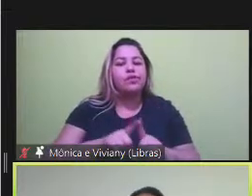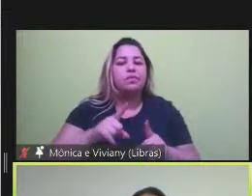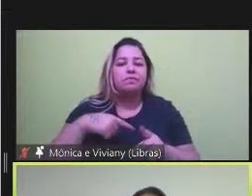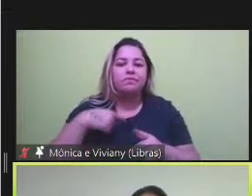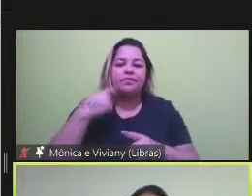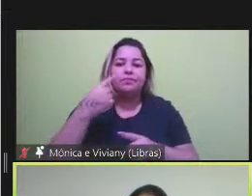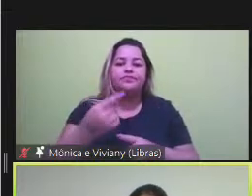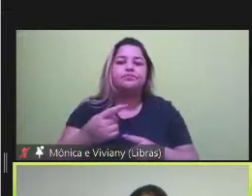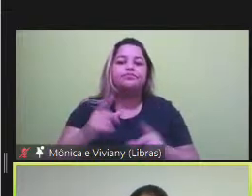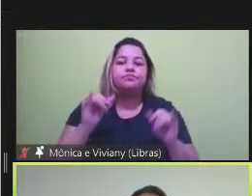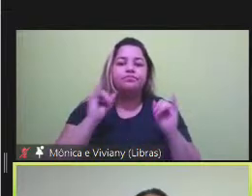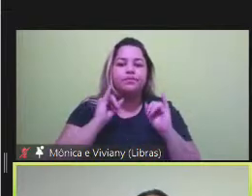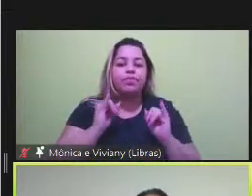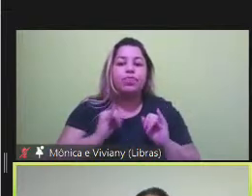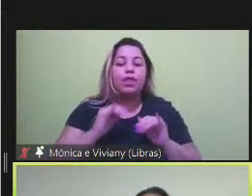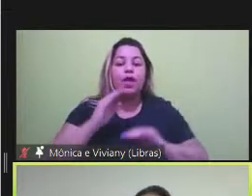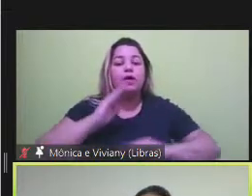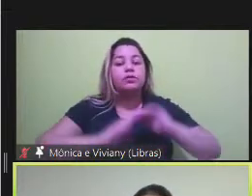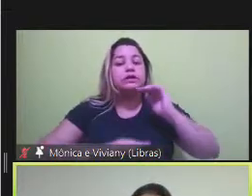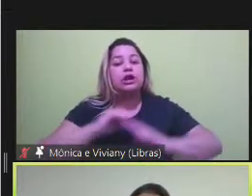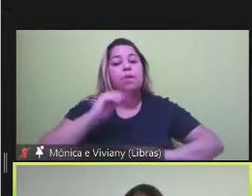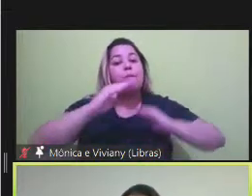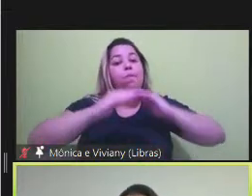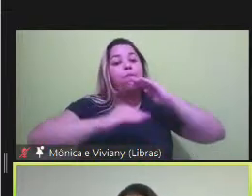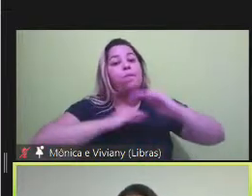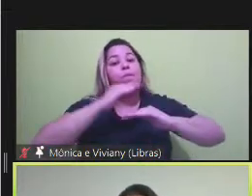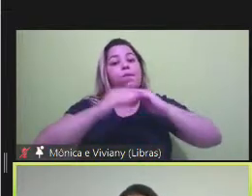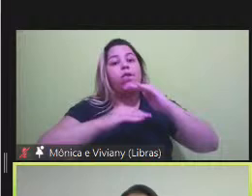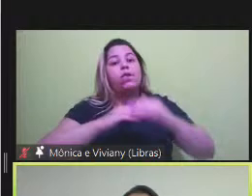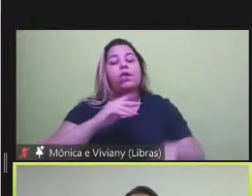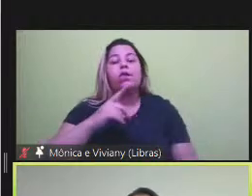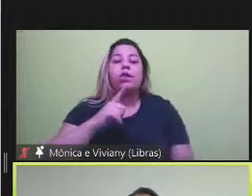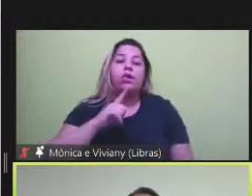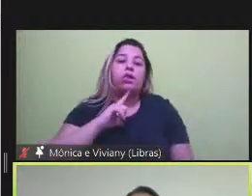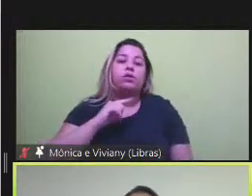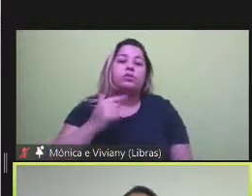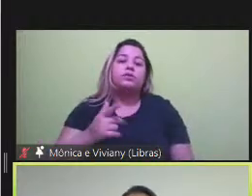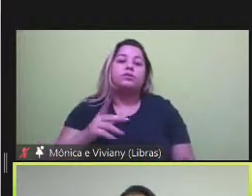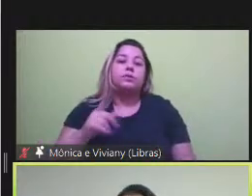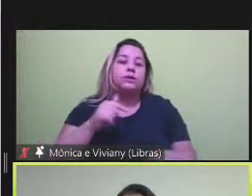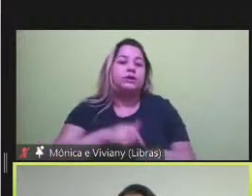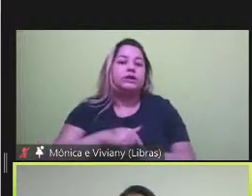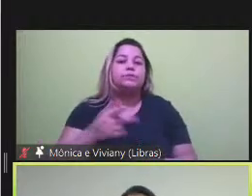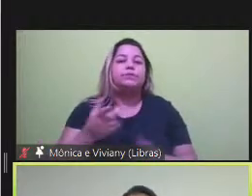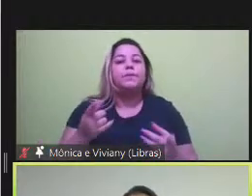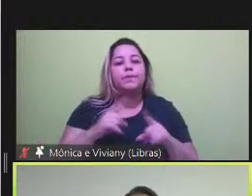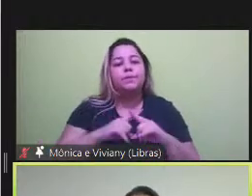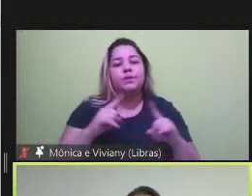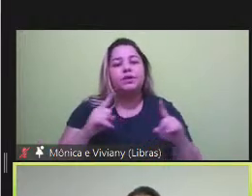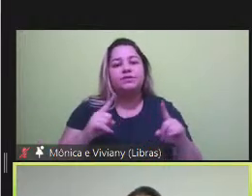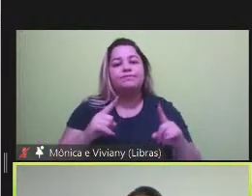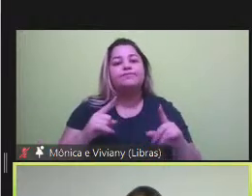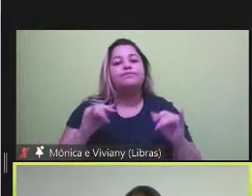brought other actions that we have been developed. I did not bring them all because it would not be possible, but some of